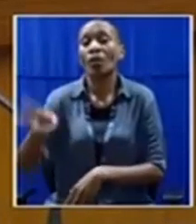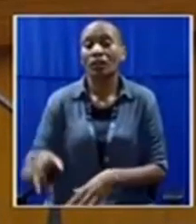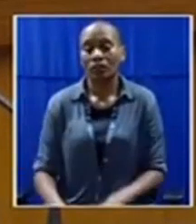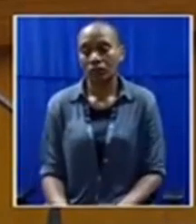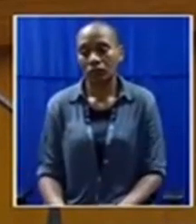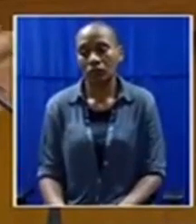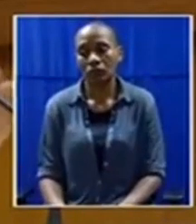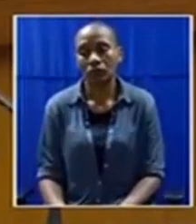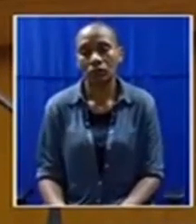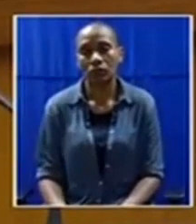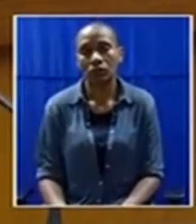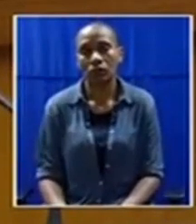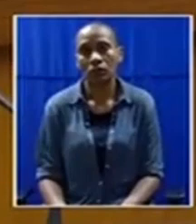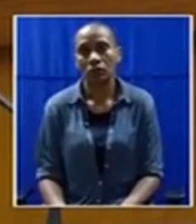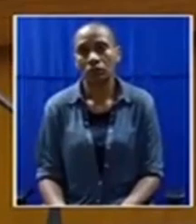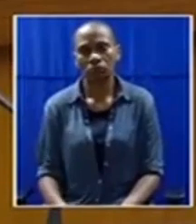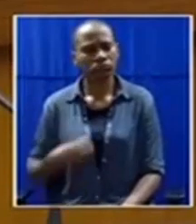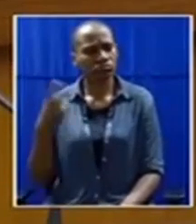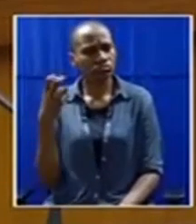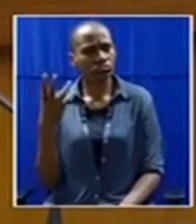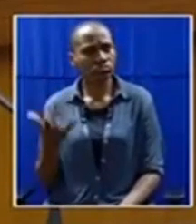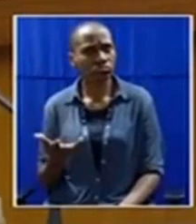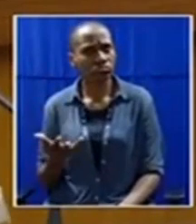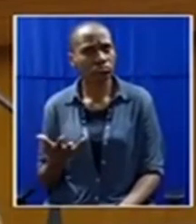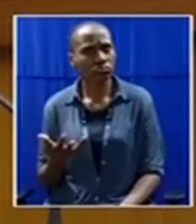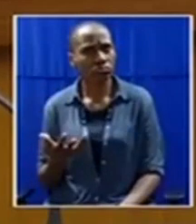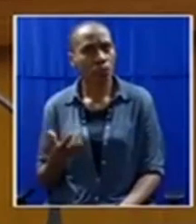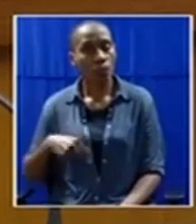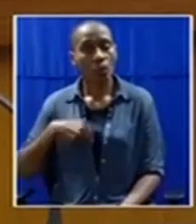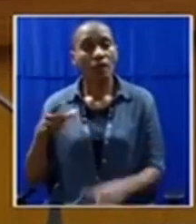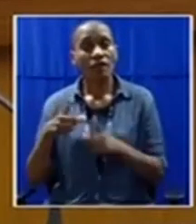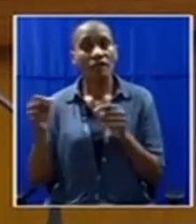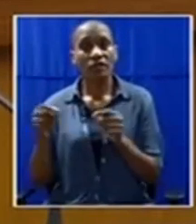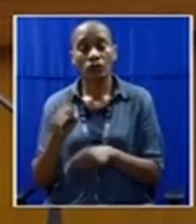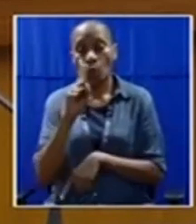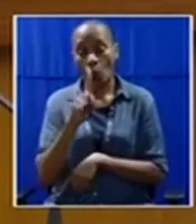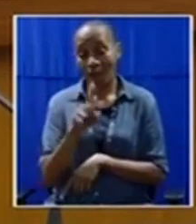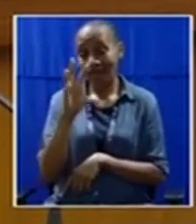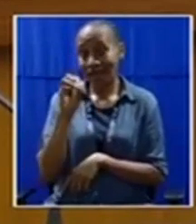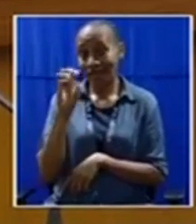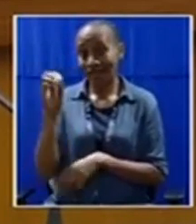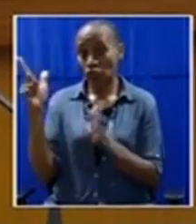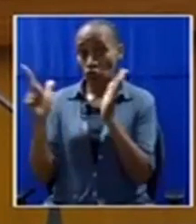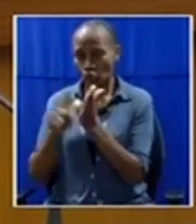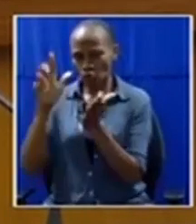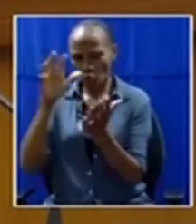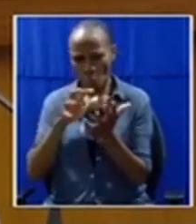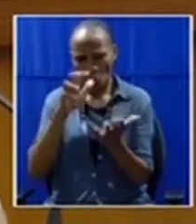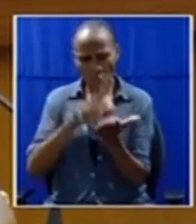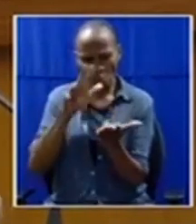did, I'm told, pass well over 100 laws in